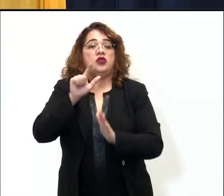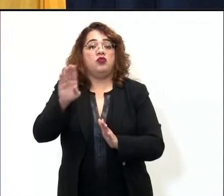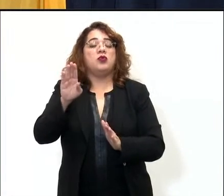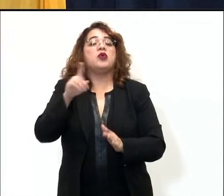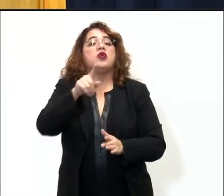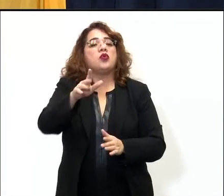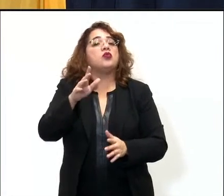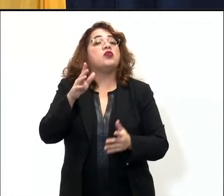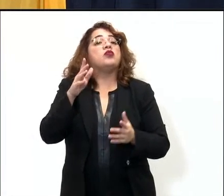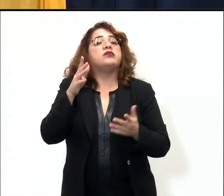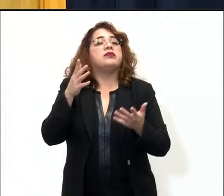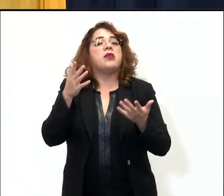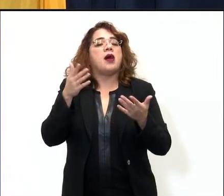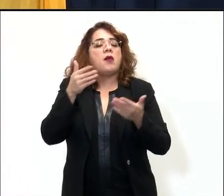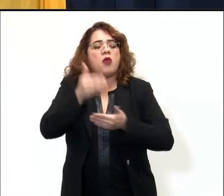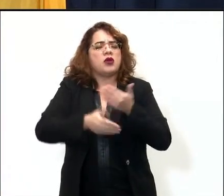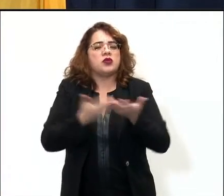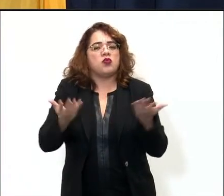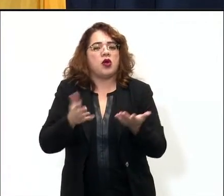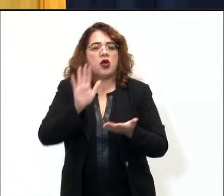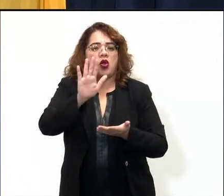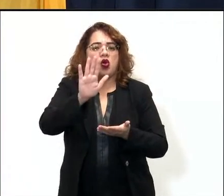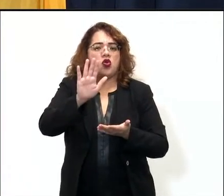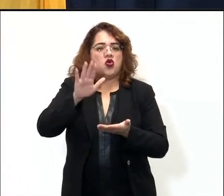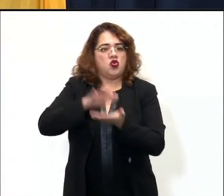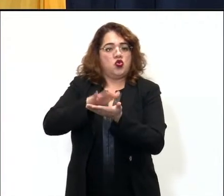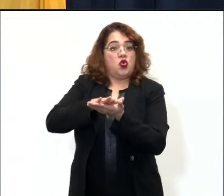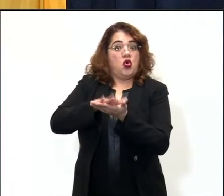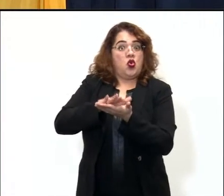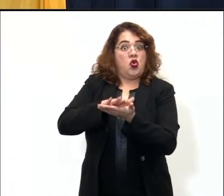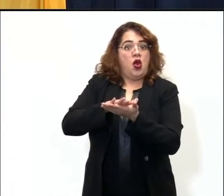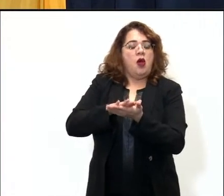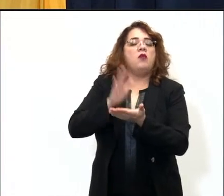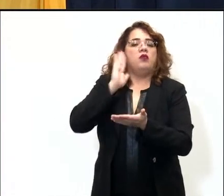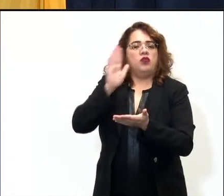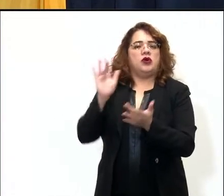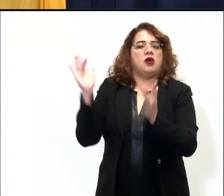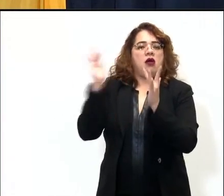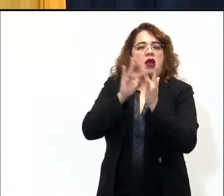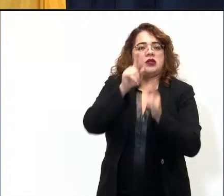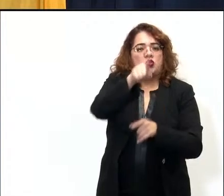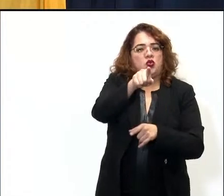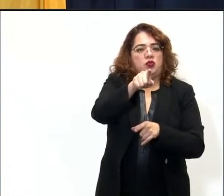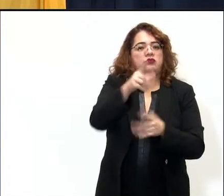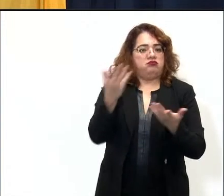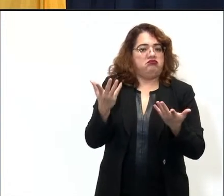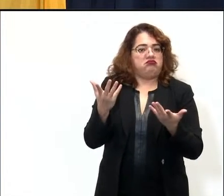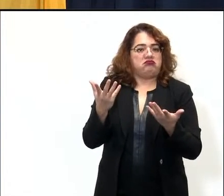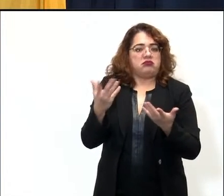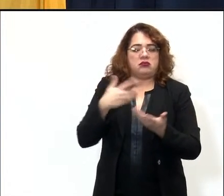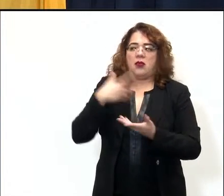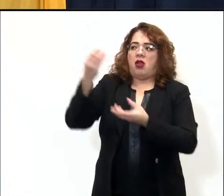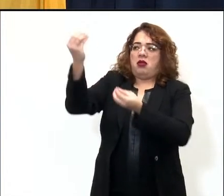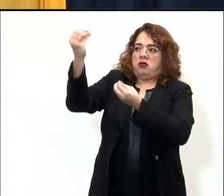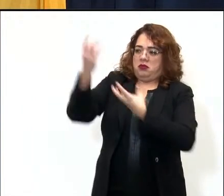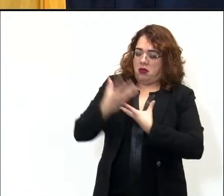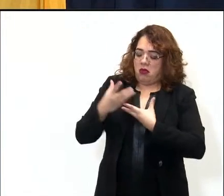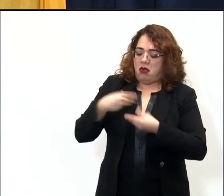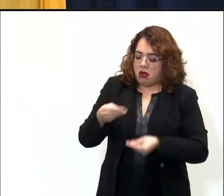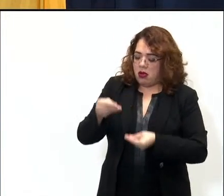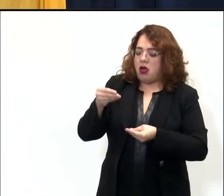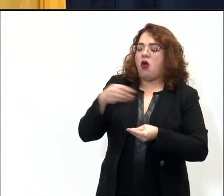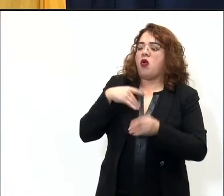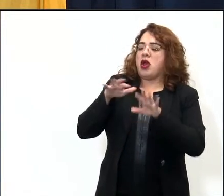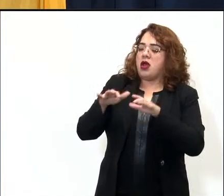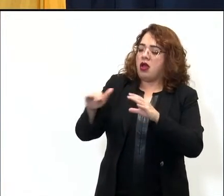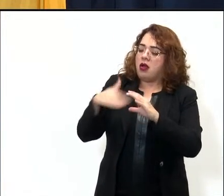please know that you will be contacted by your institution. Same for the private schools. Your institution should be getting you information